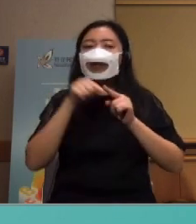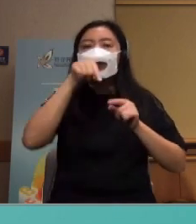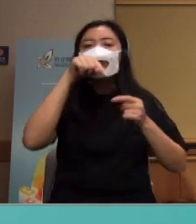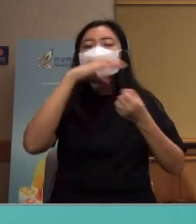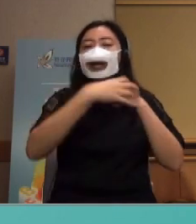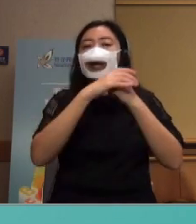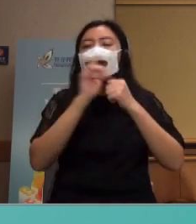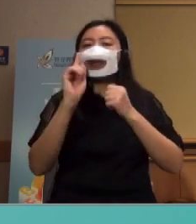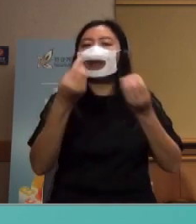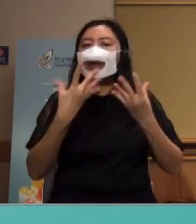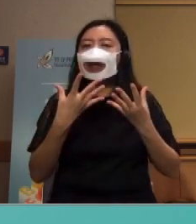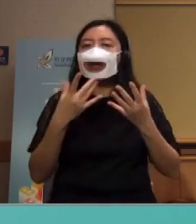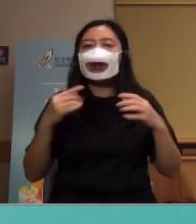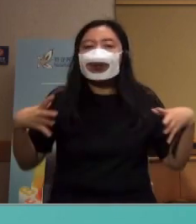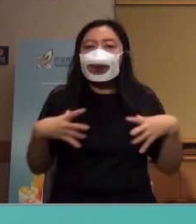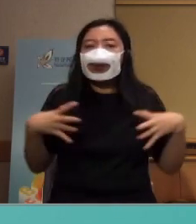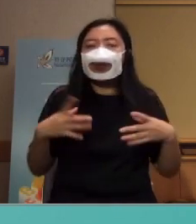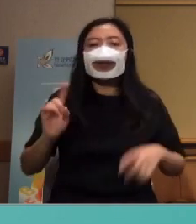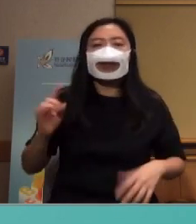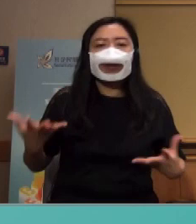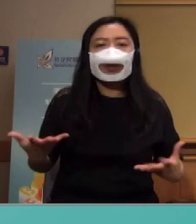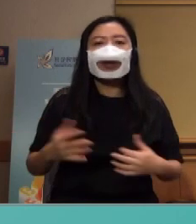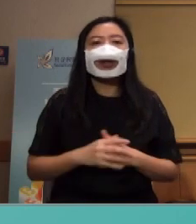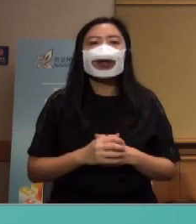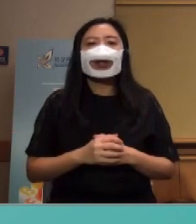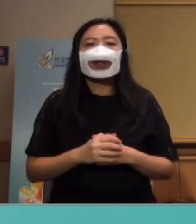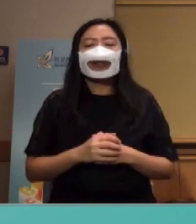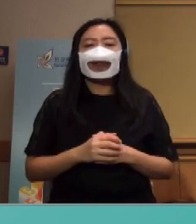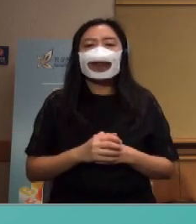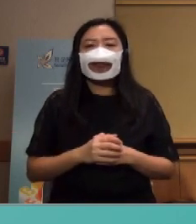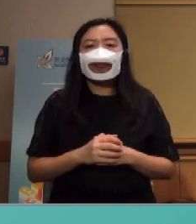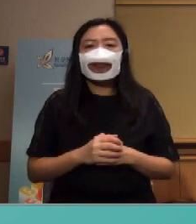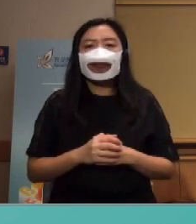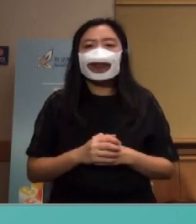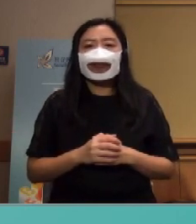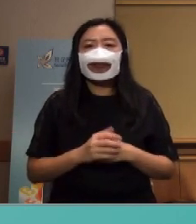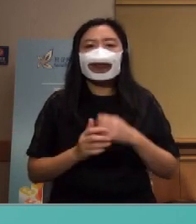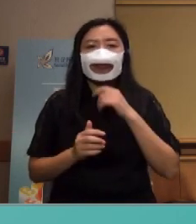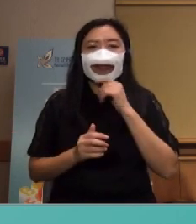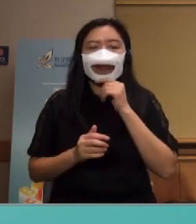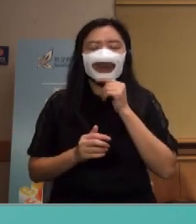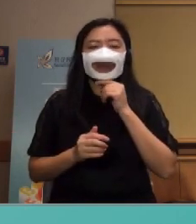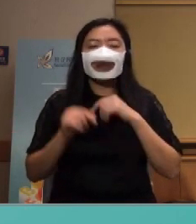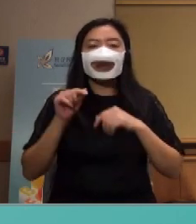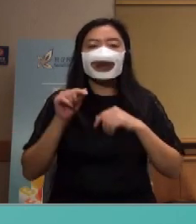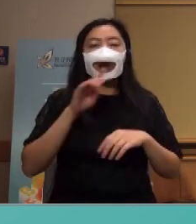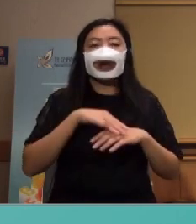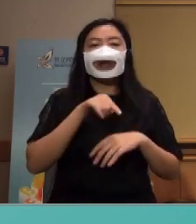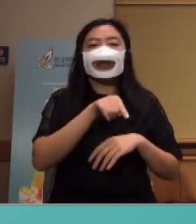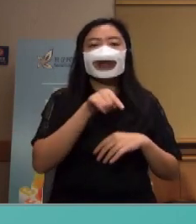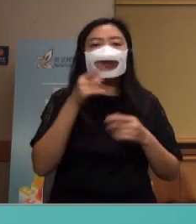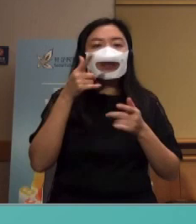And we know that this is something about Metaverse. I don't want to cover this because you know more than